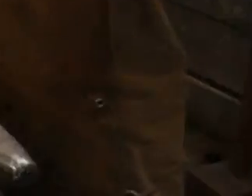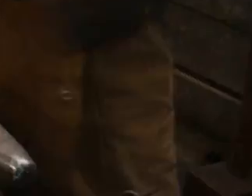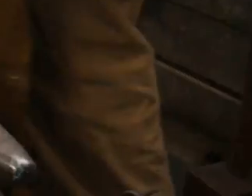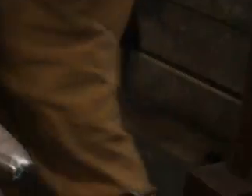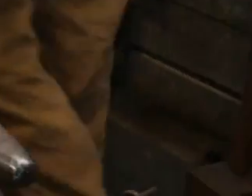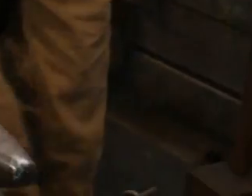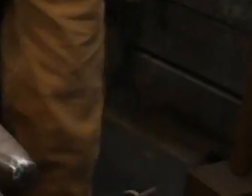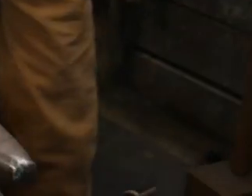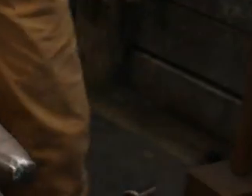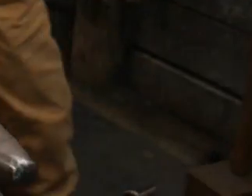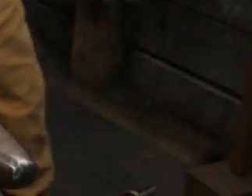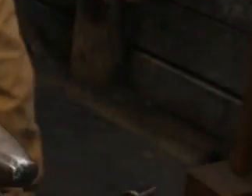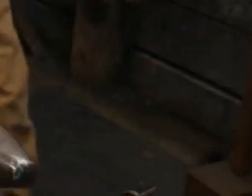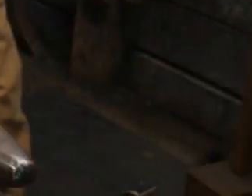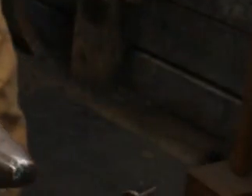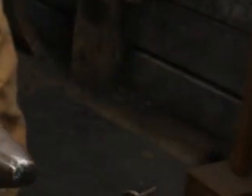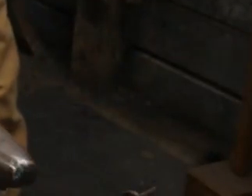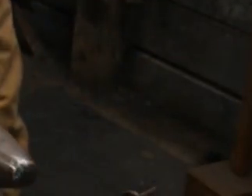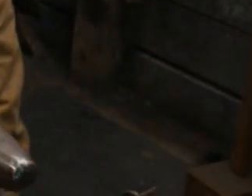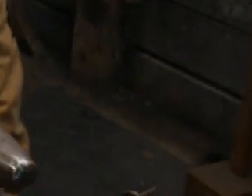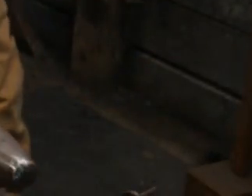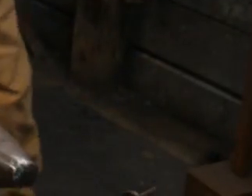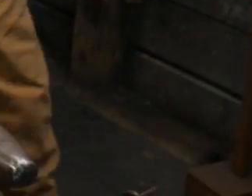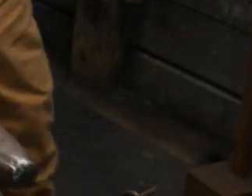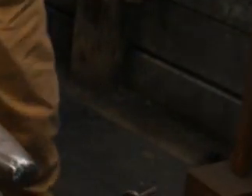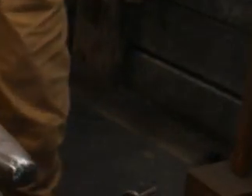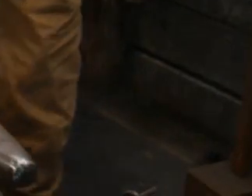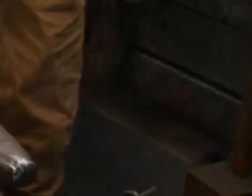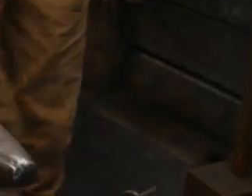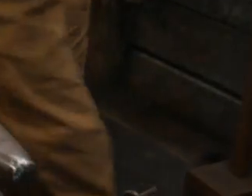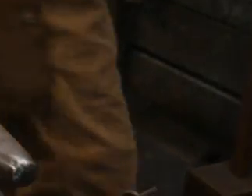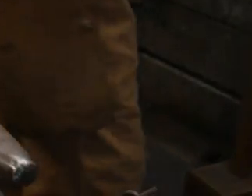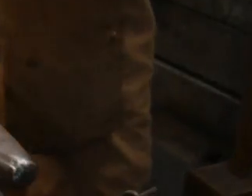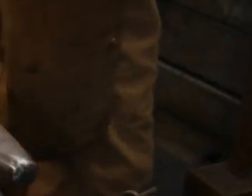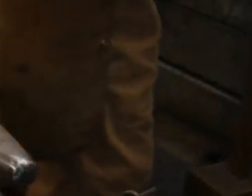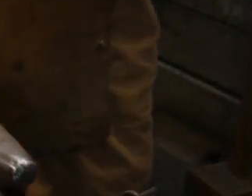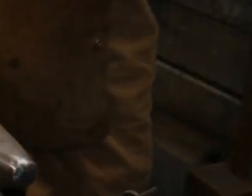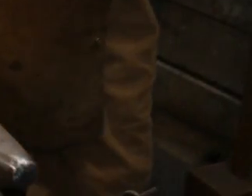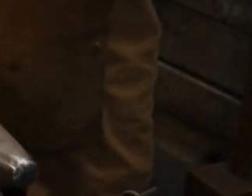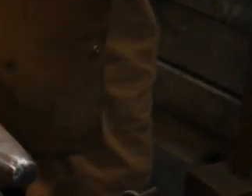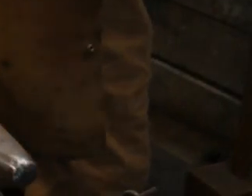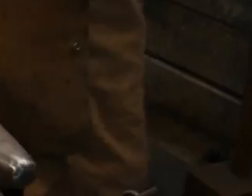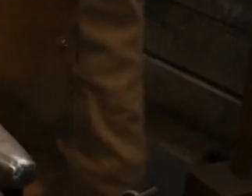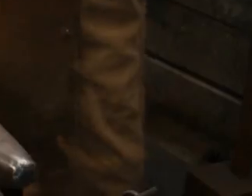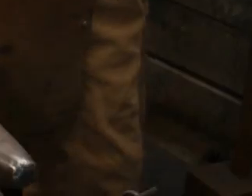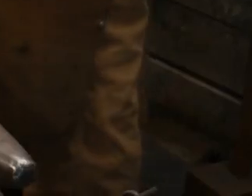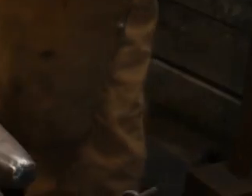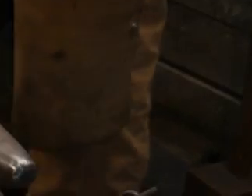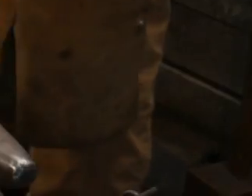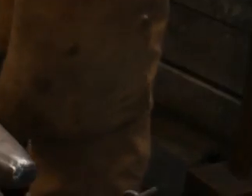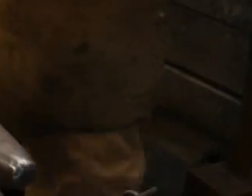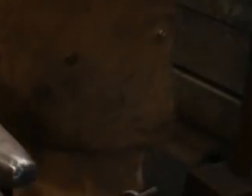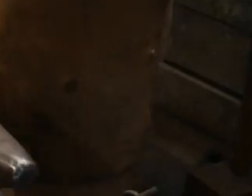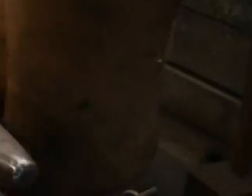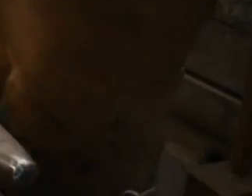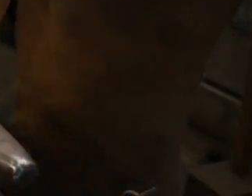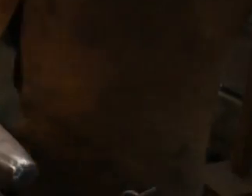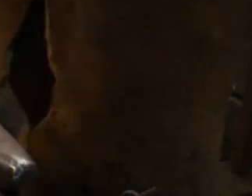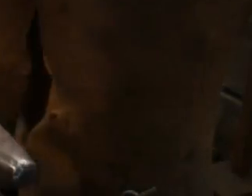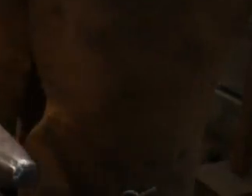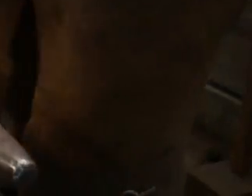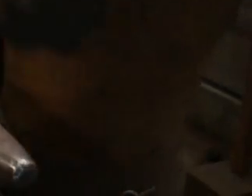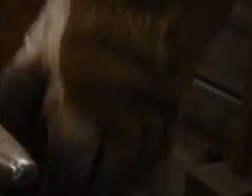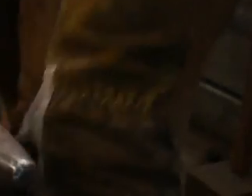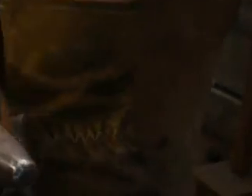more. You good? Uh-huh. Yeah, okay. So I'm going to bump this up just a wee bit more, get